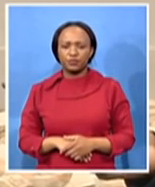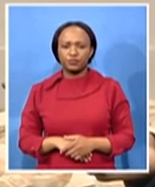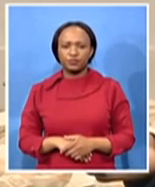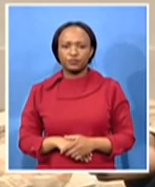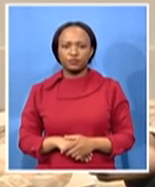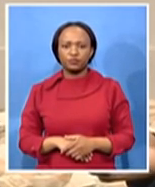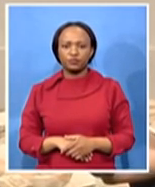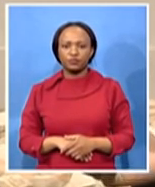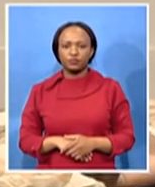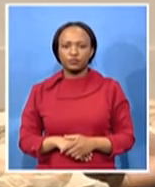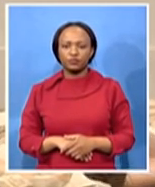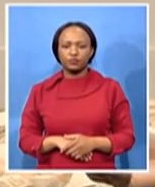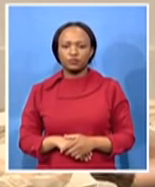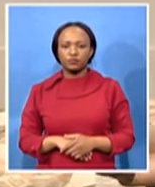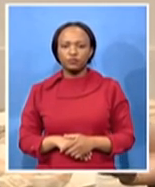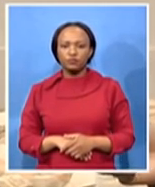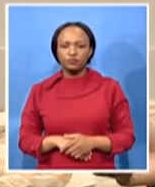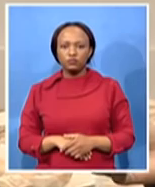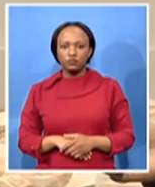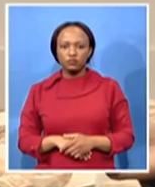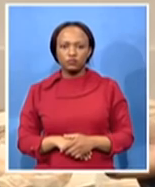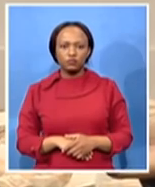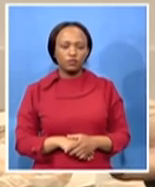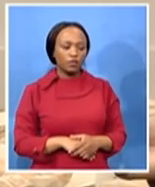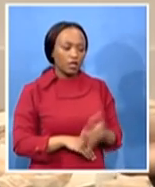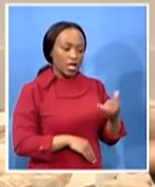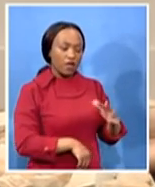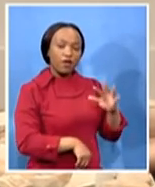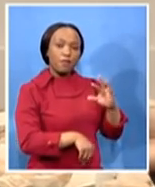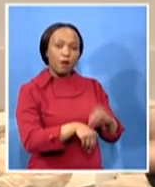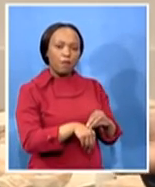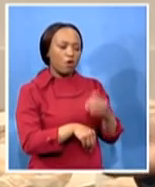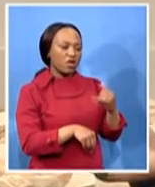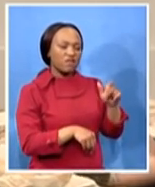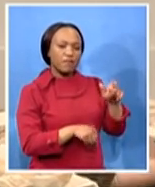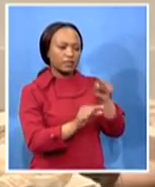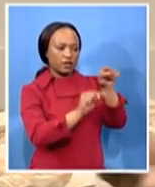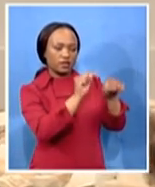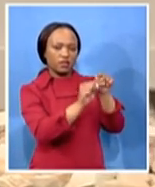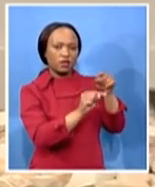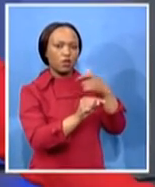Well, if there is a matter that is before the court that involves the president must step aside.